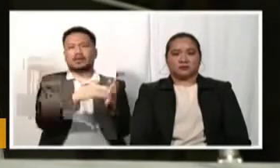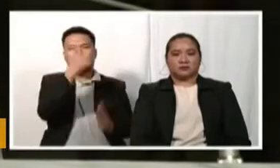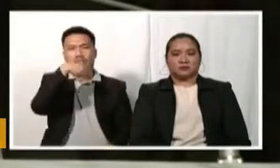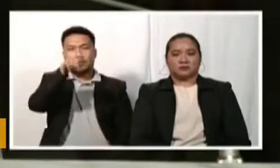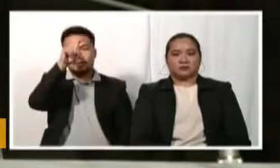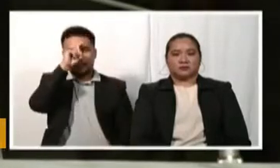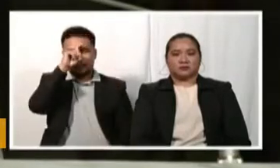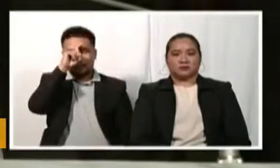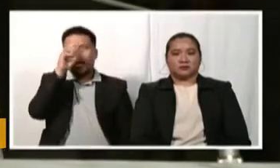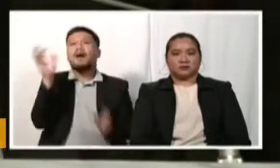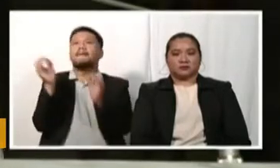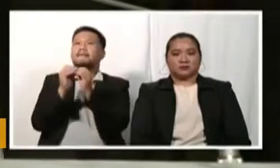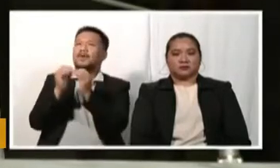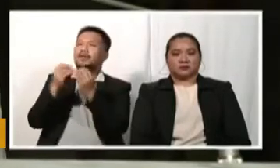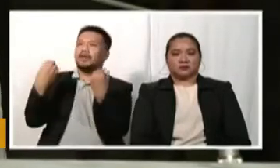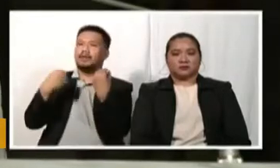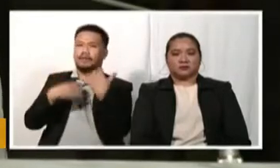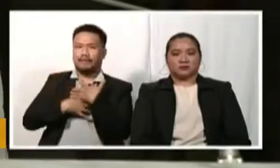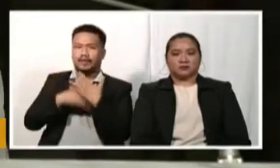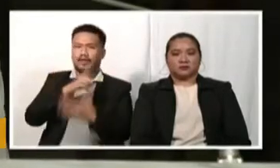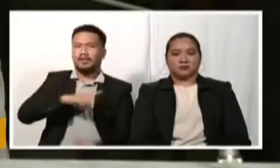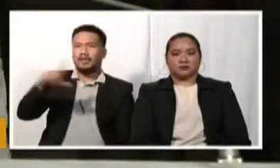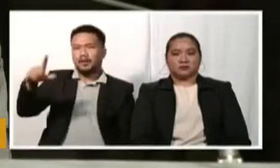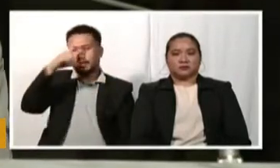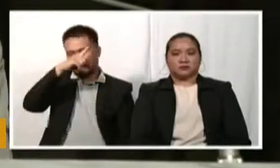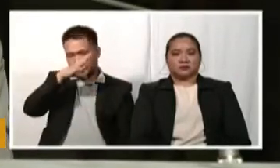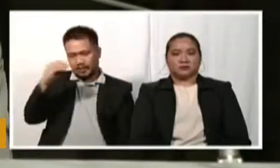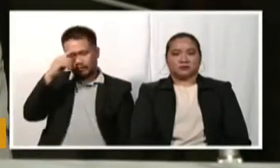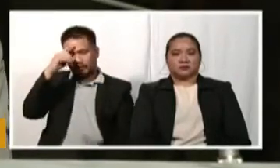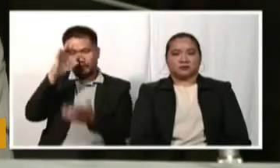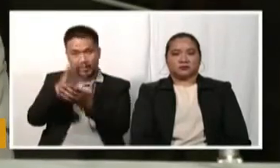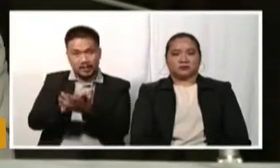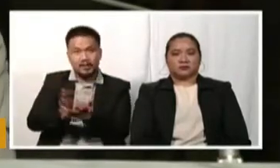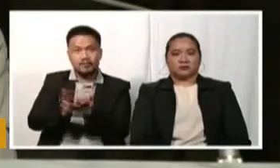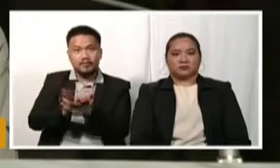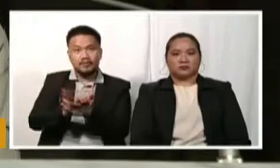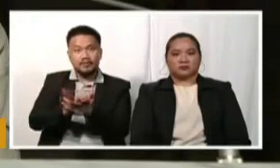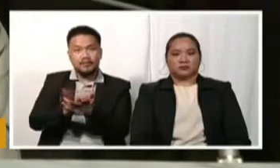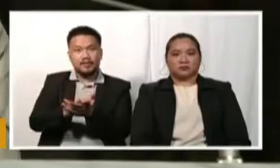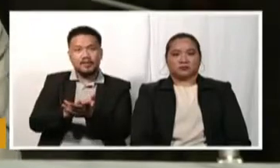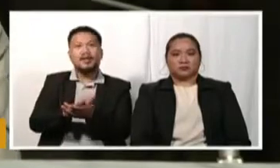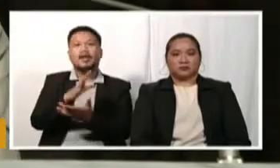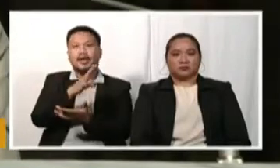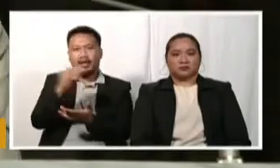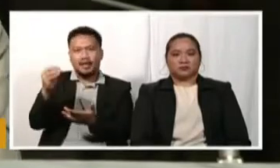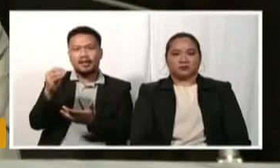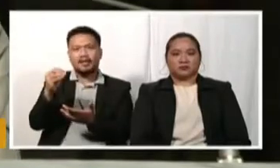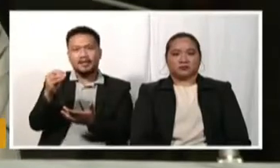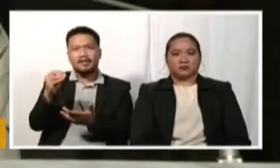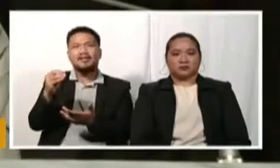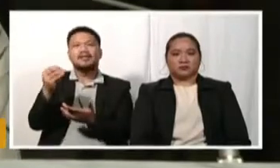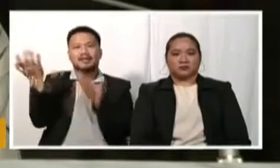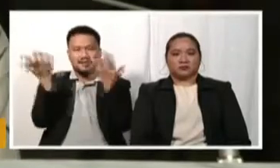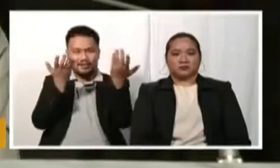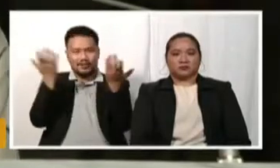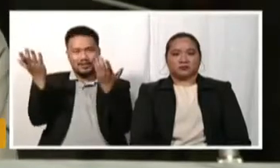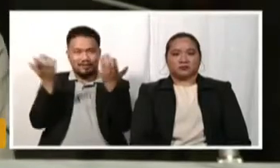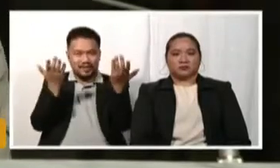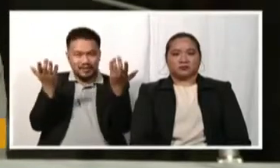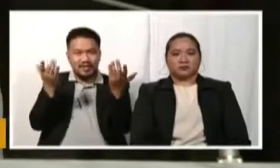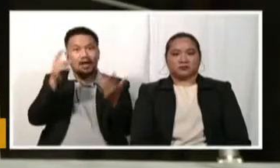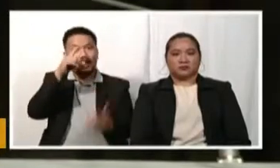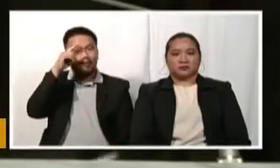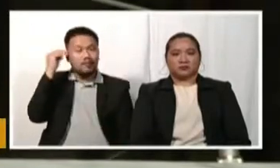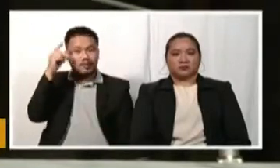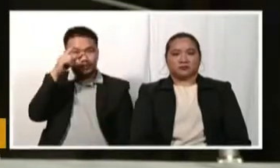they feared the Lord and believed in him and in his servant